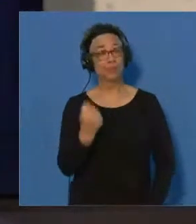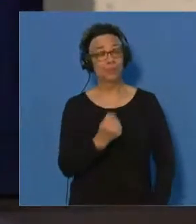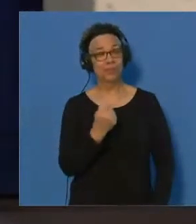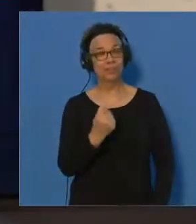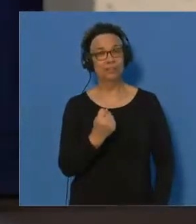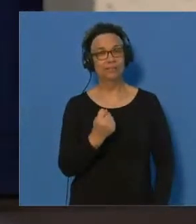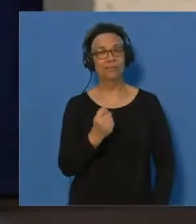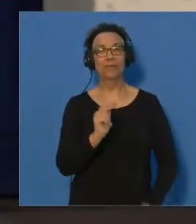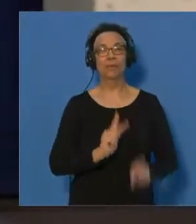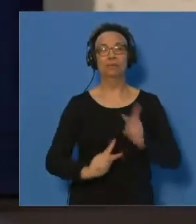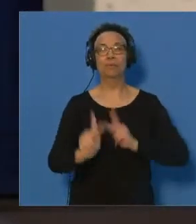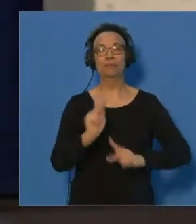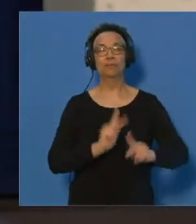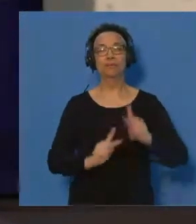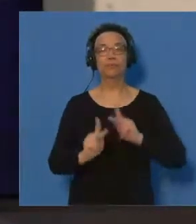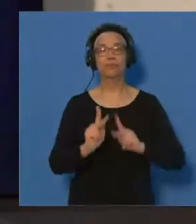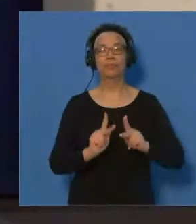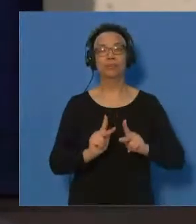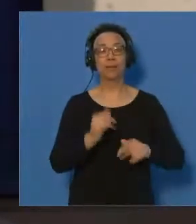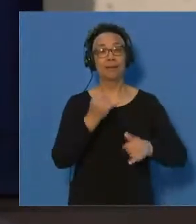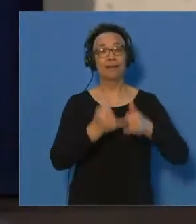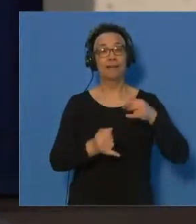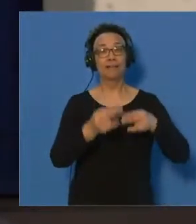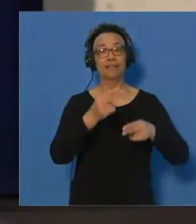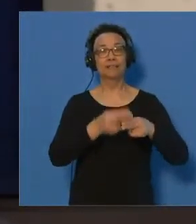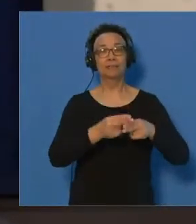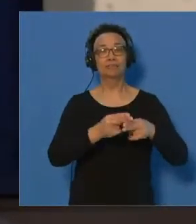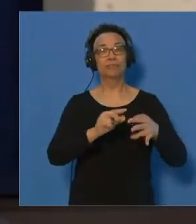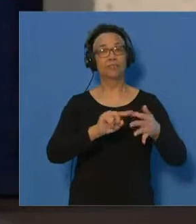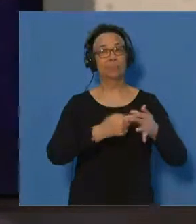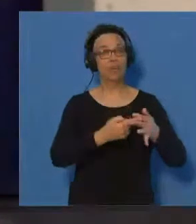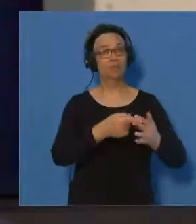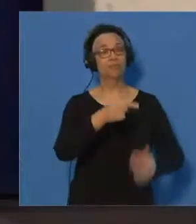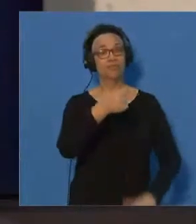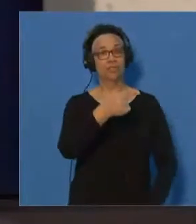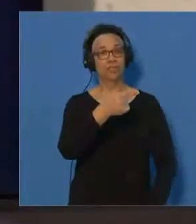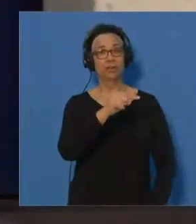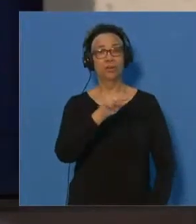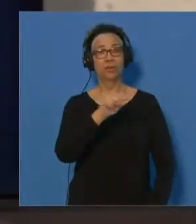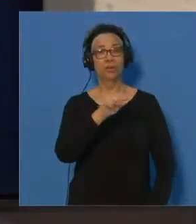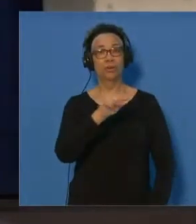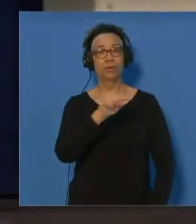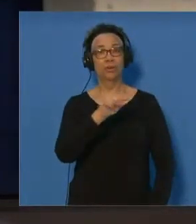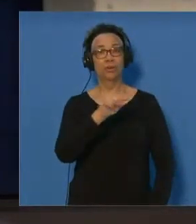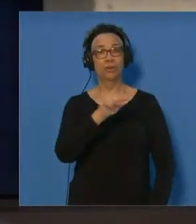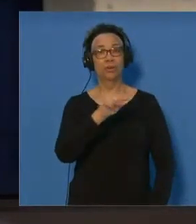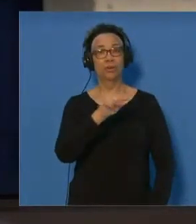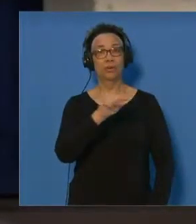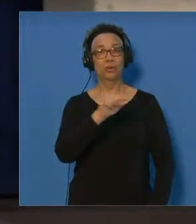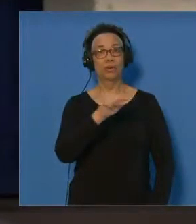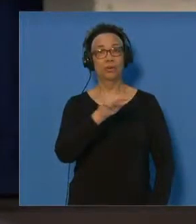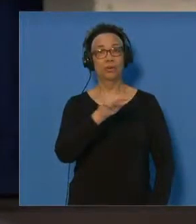Tuesdays shall be for persons whose surnames begin with the letters G to Q.